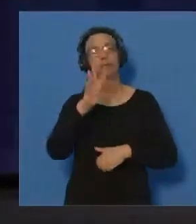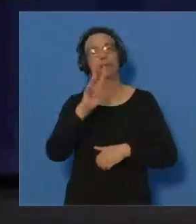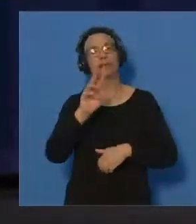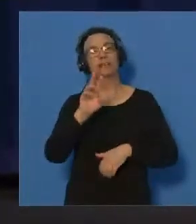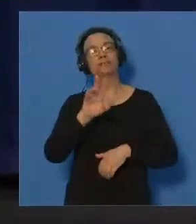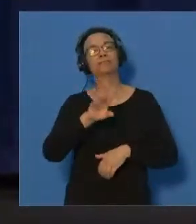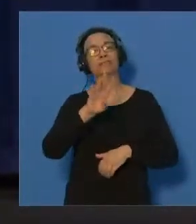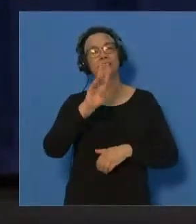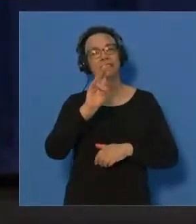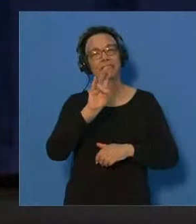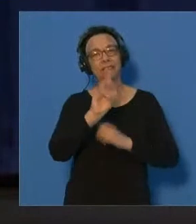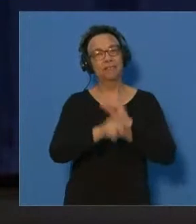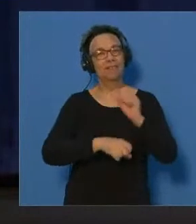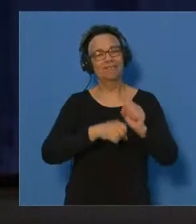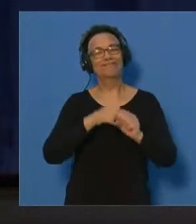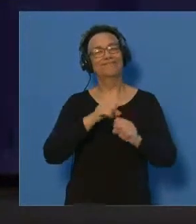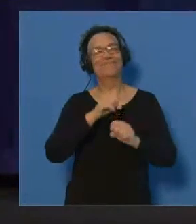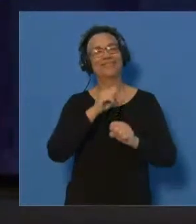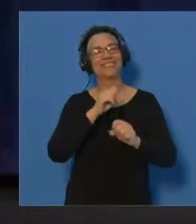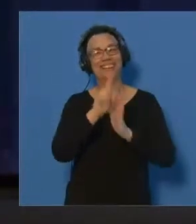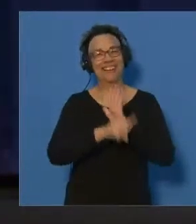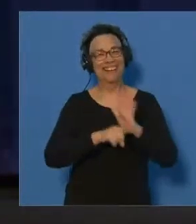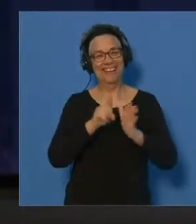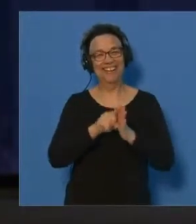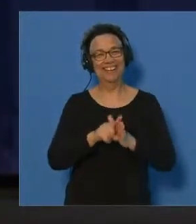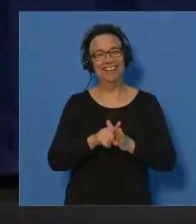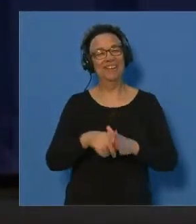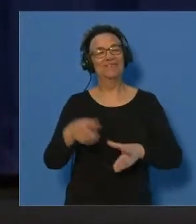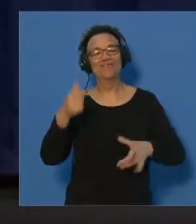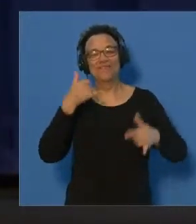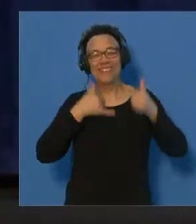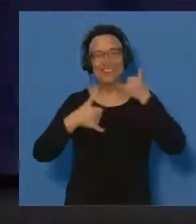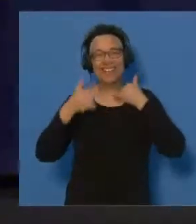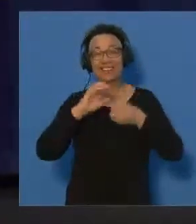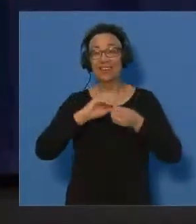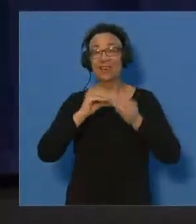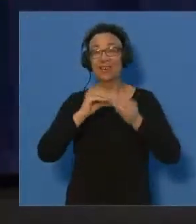domestic abuse and sexual assault. The center's hotline number